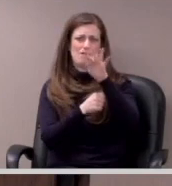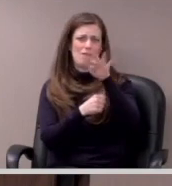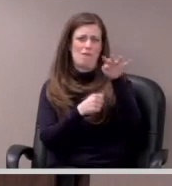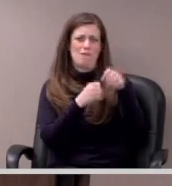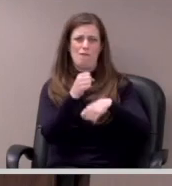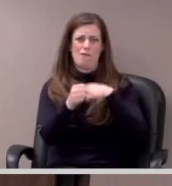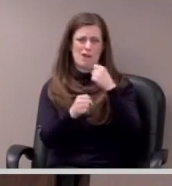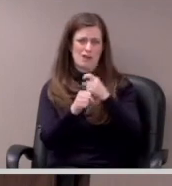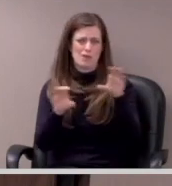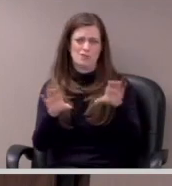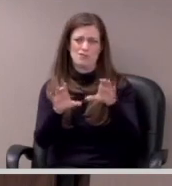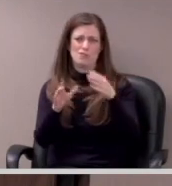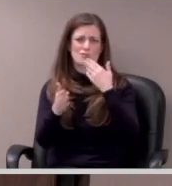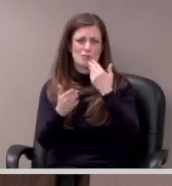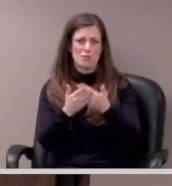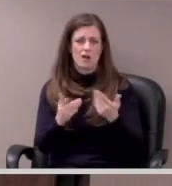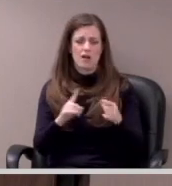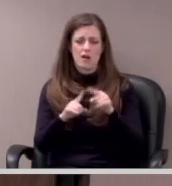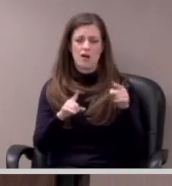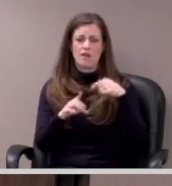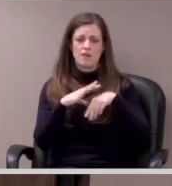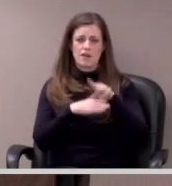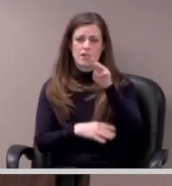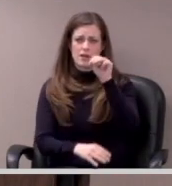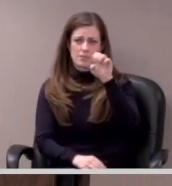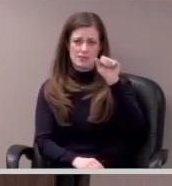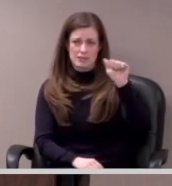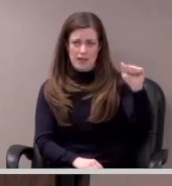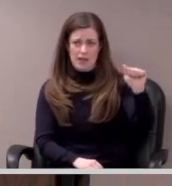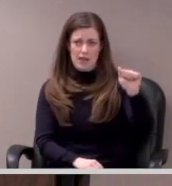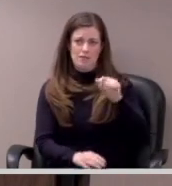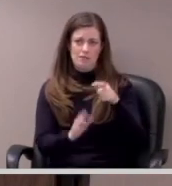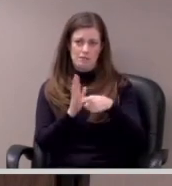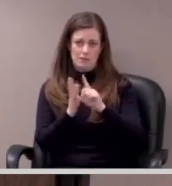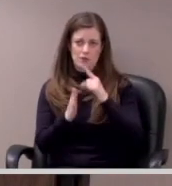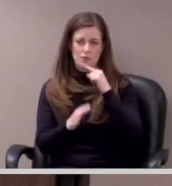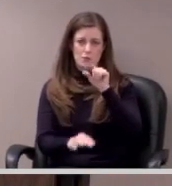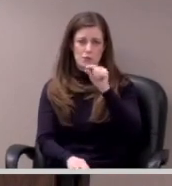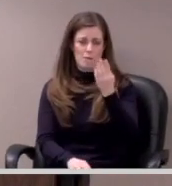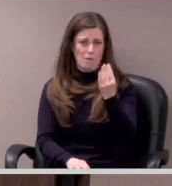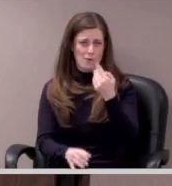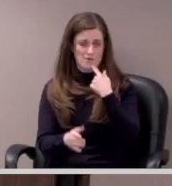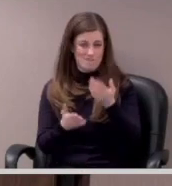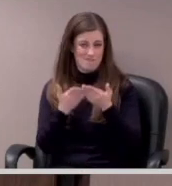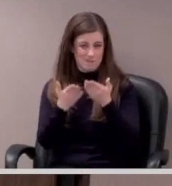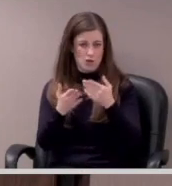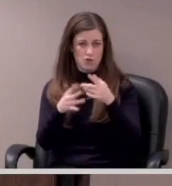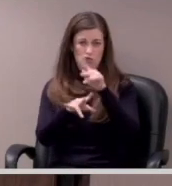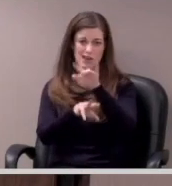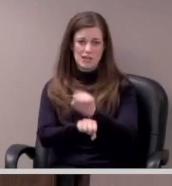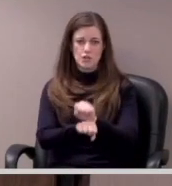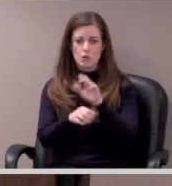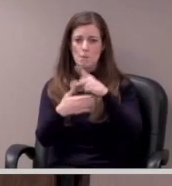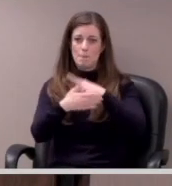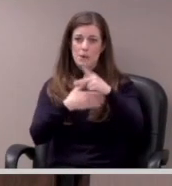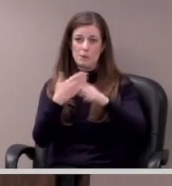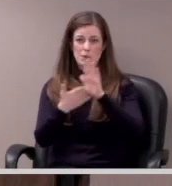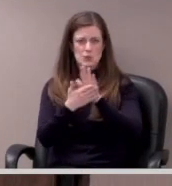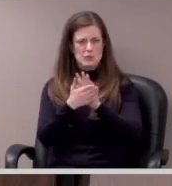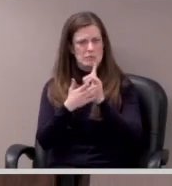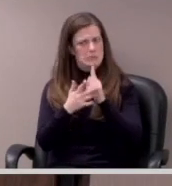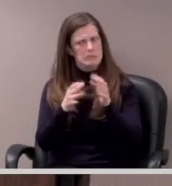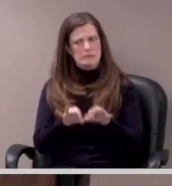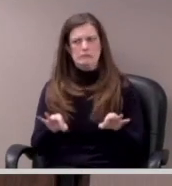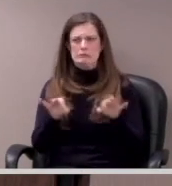The Magnet Schools of America MSA review that was completed in 2014 suggests that traditional programs in schools may be detrimental to